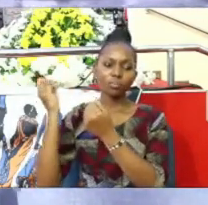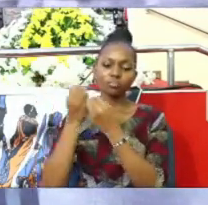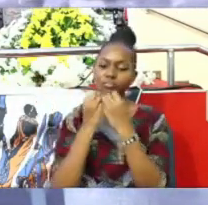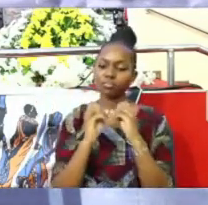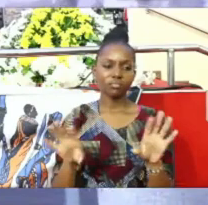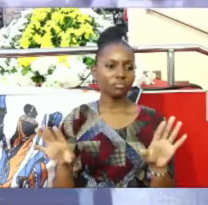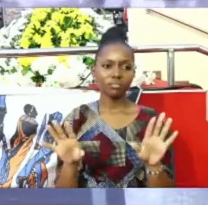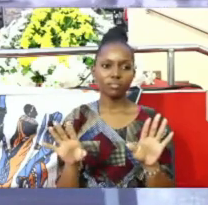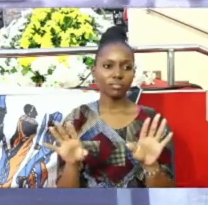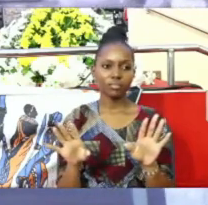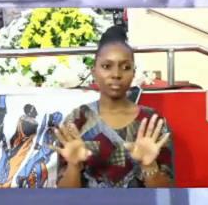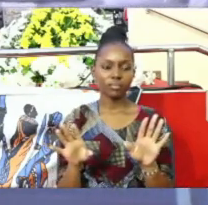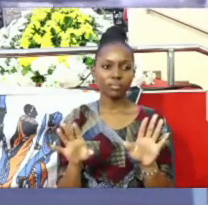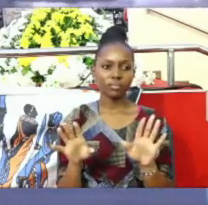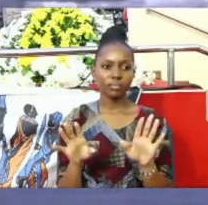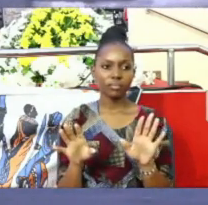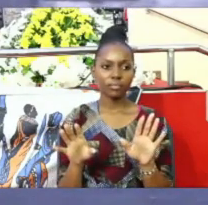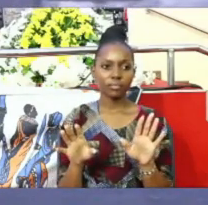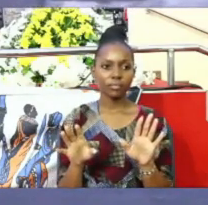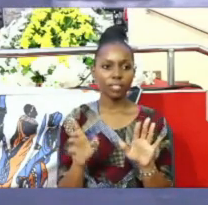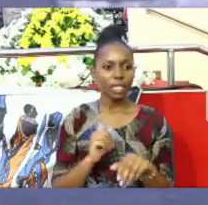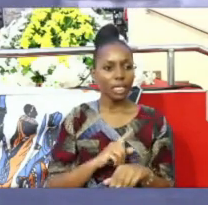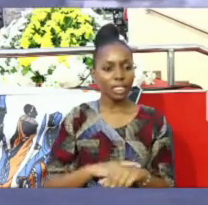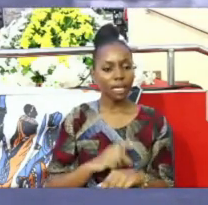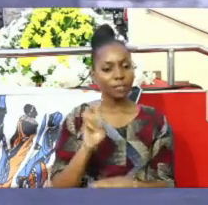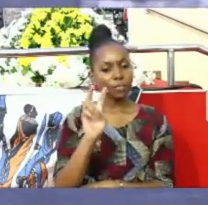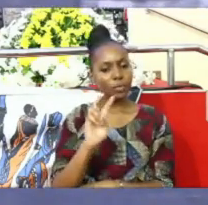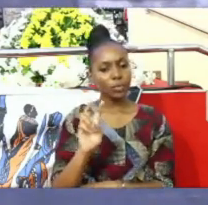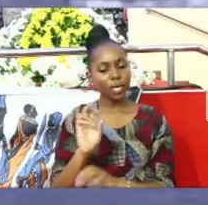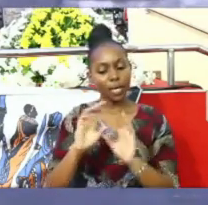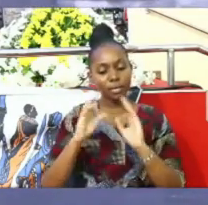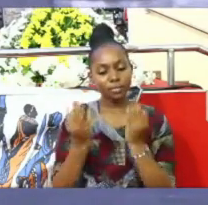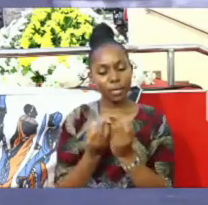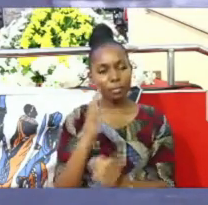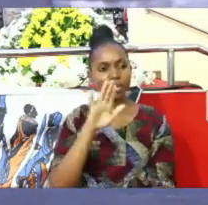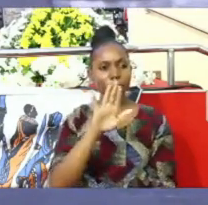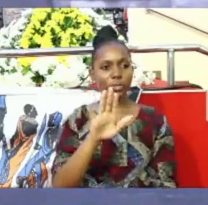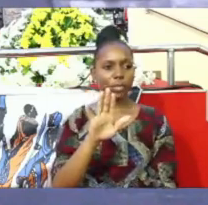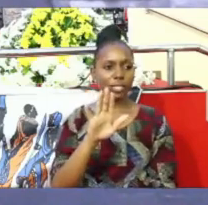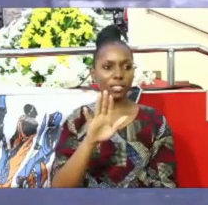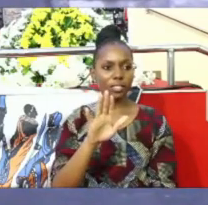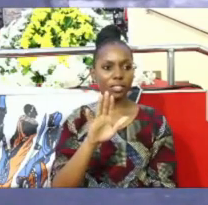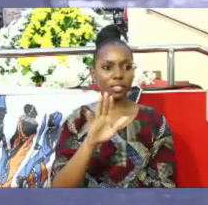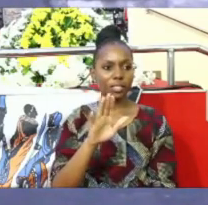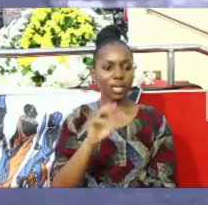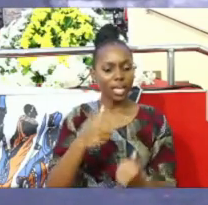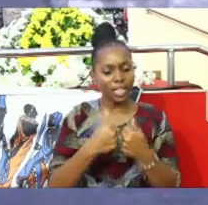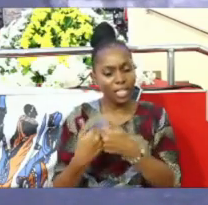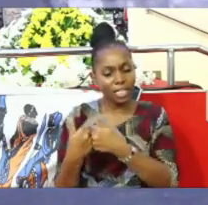unasema sisi hatuwezi fikia lolote. When you look at your backgrounds. Ukiangalia mahali utokako. When you look what is facing you. Ukiangalia